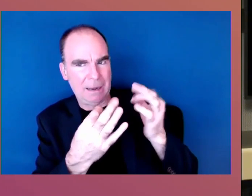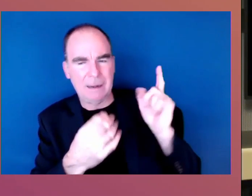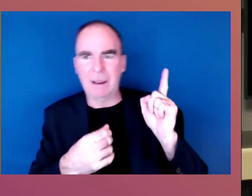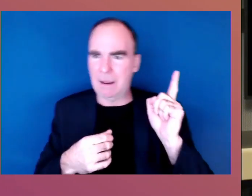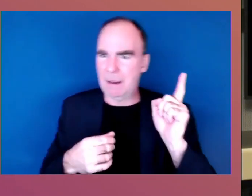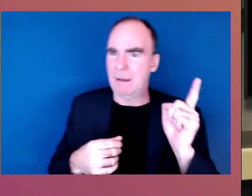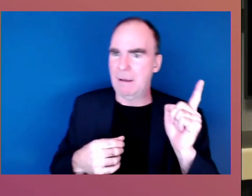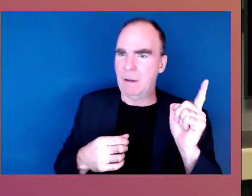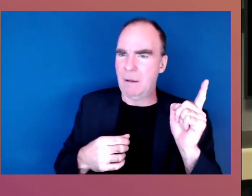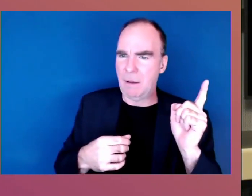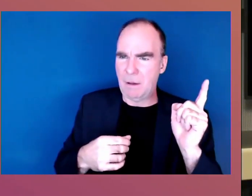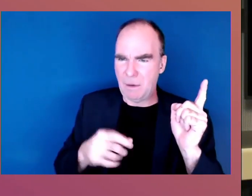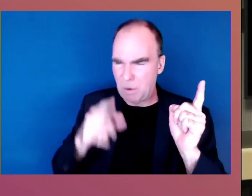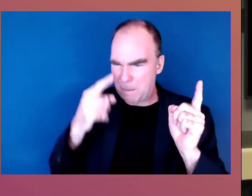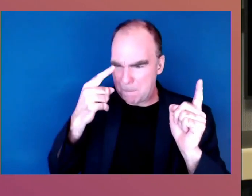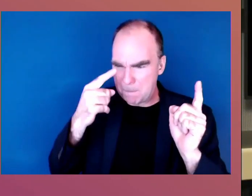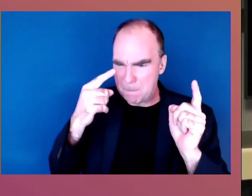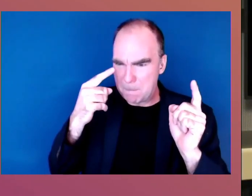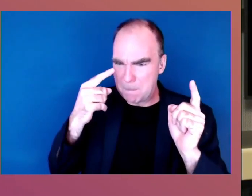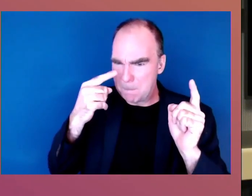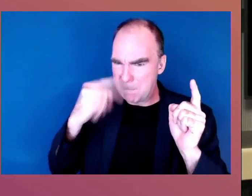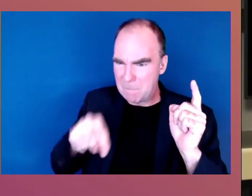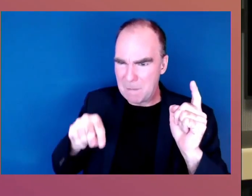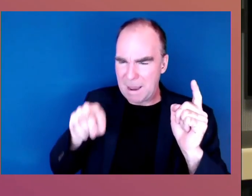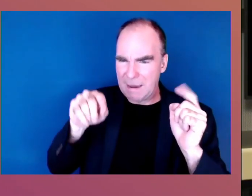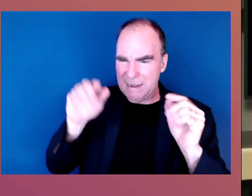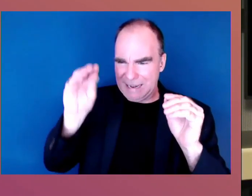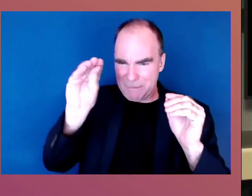Can you look down a bit and,